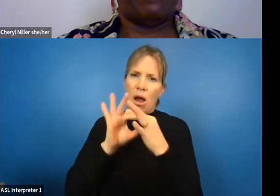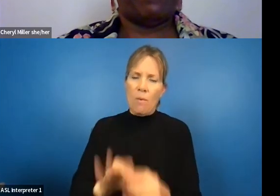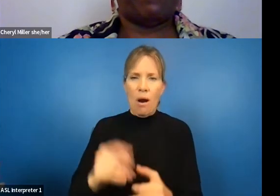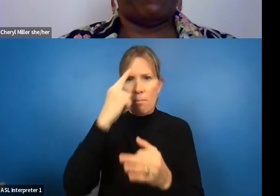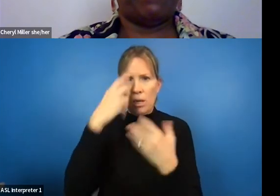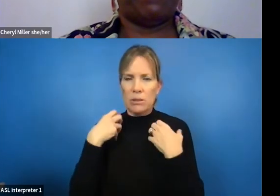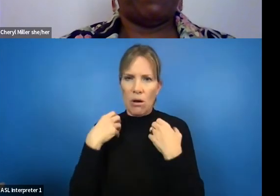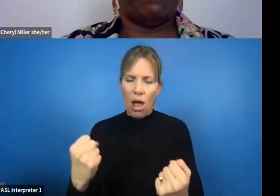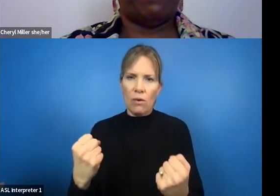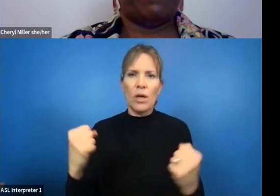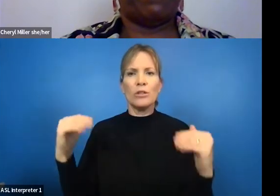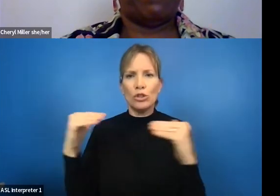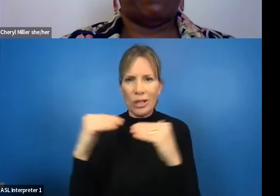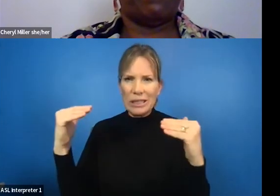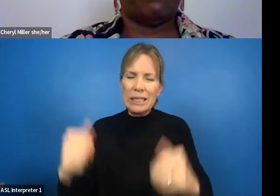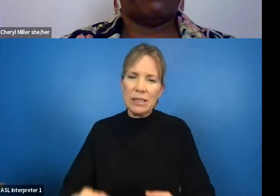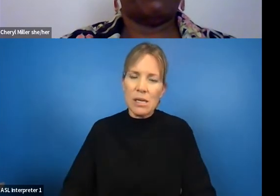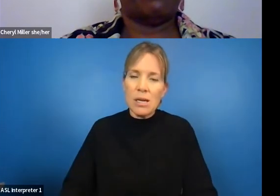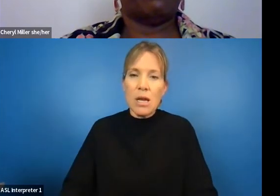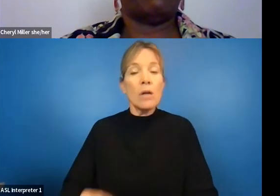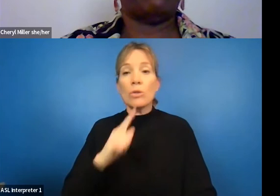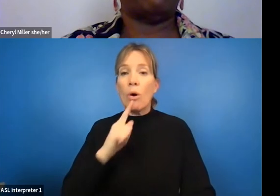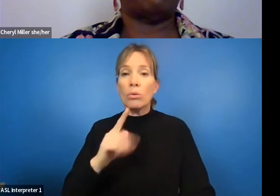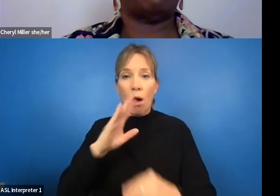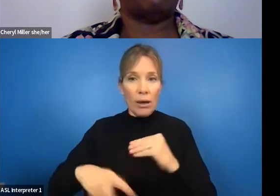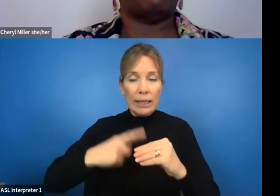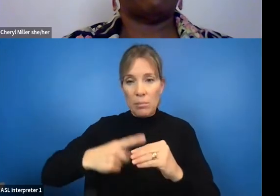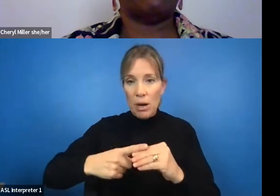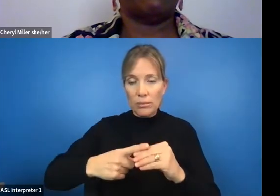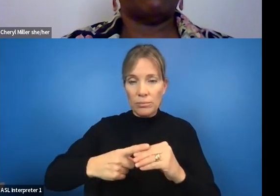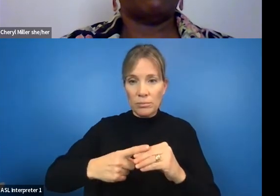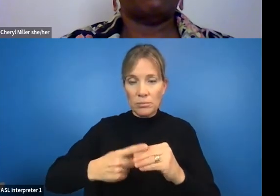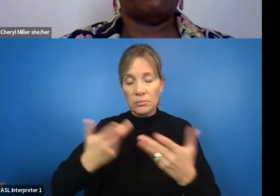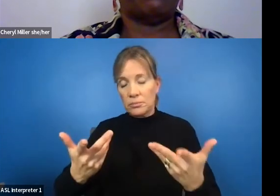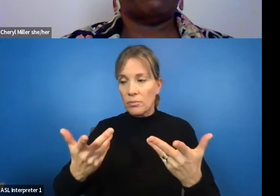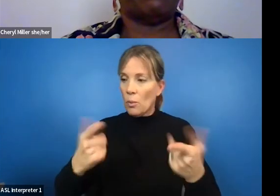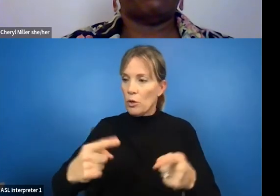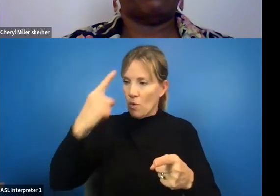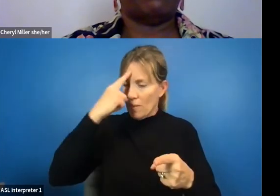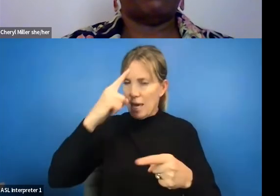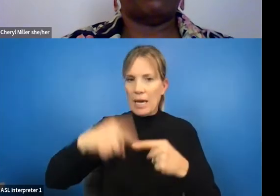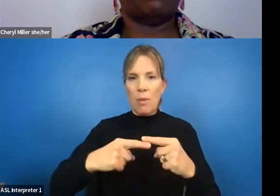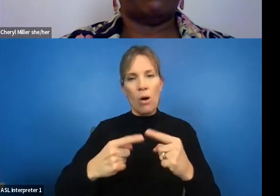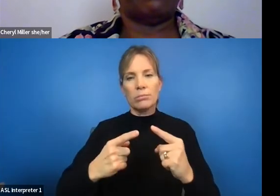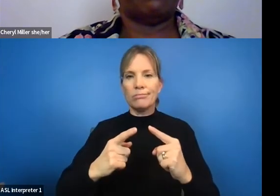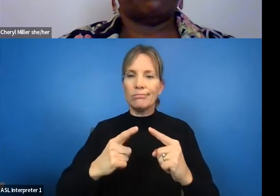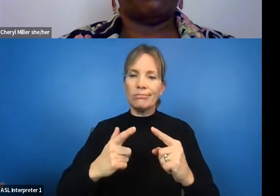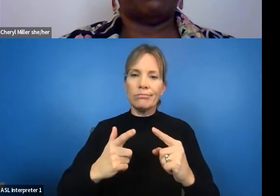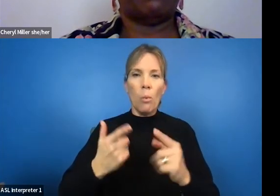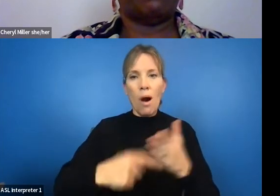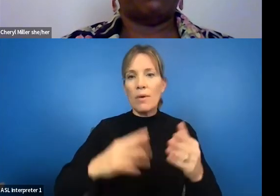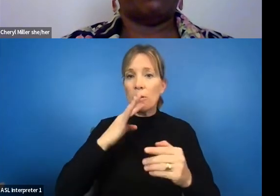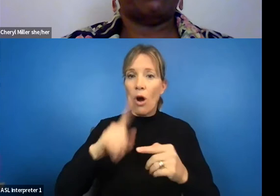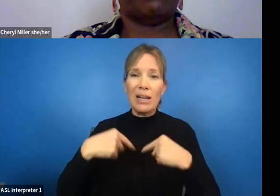health justice. And so in terms of, you know, when we think about the conversation around almost anything,